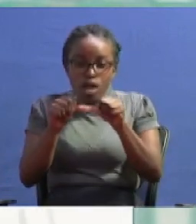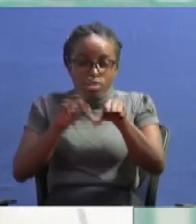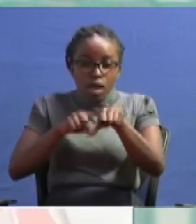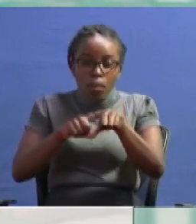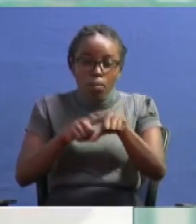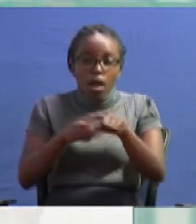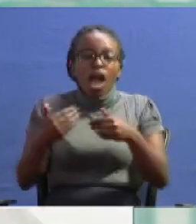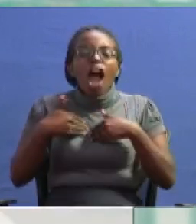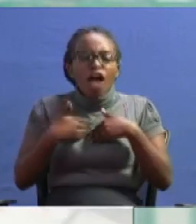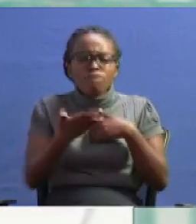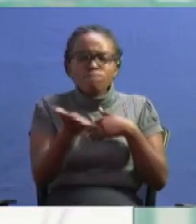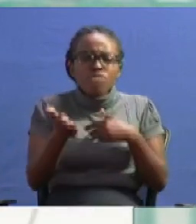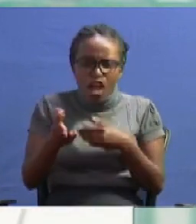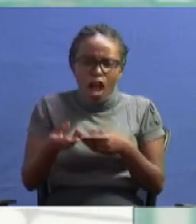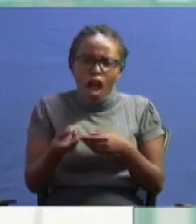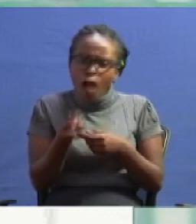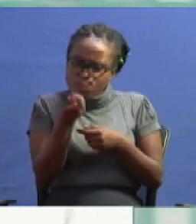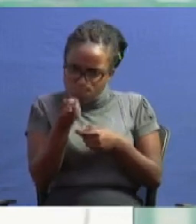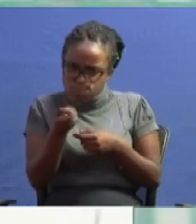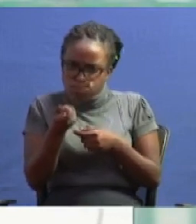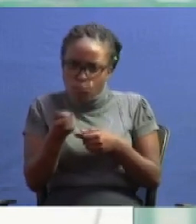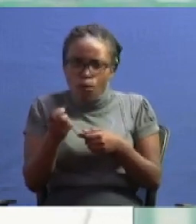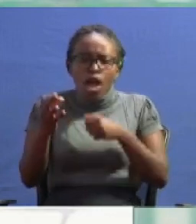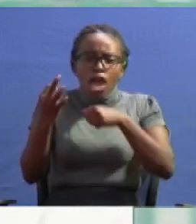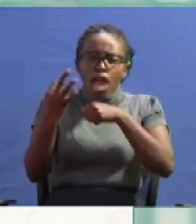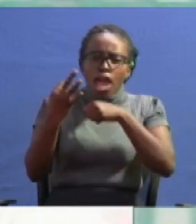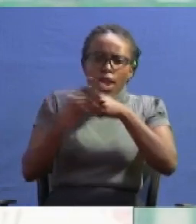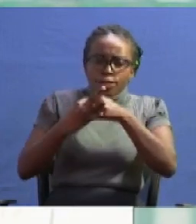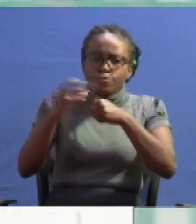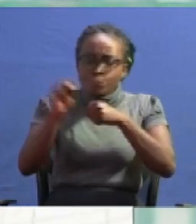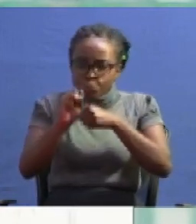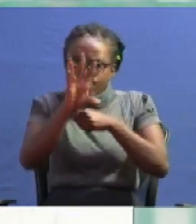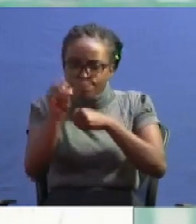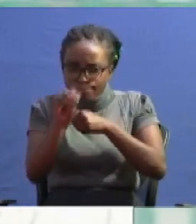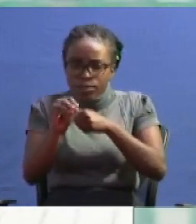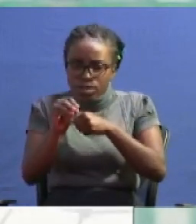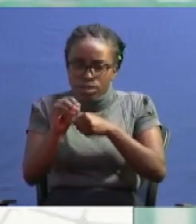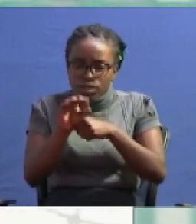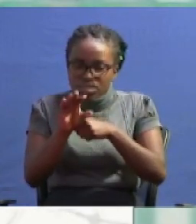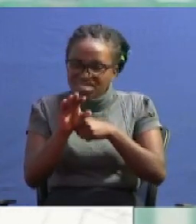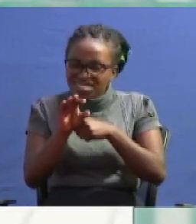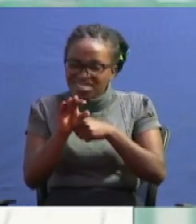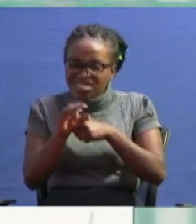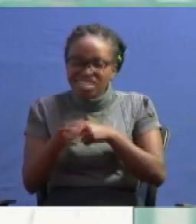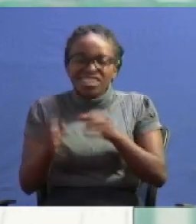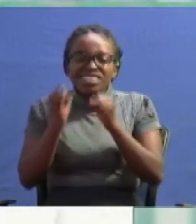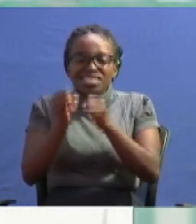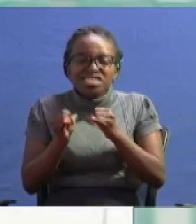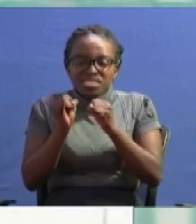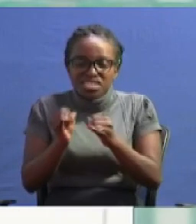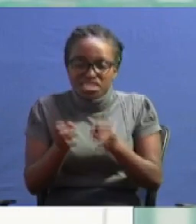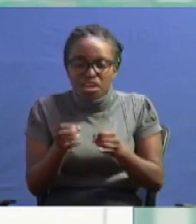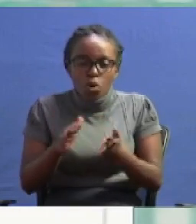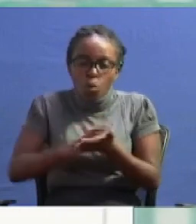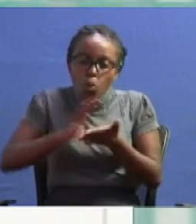have, from the remaining 85%, now the government can offer equalization fund and try maybe to speed up the development